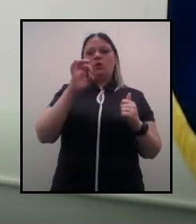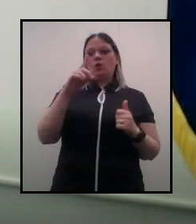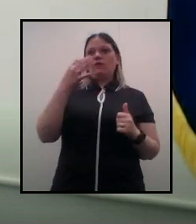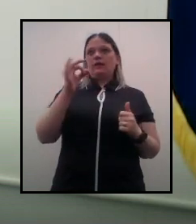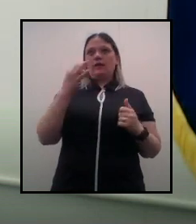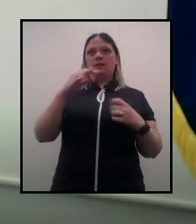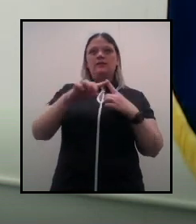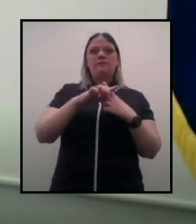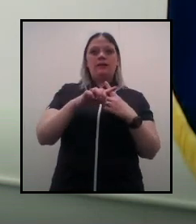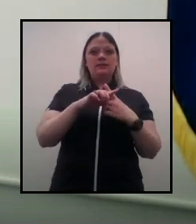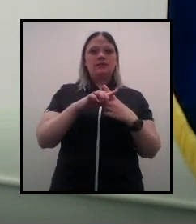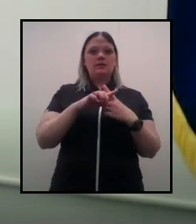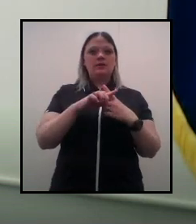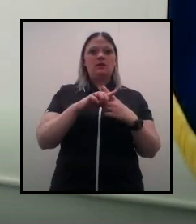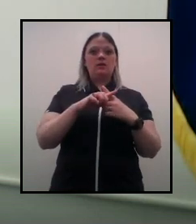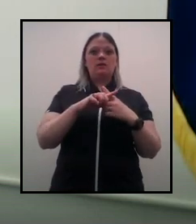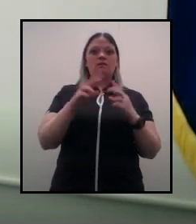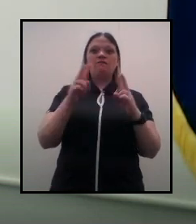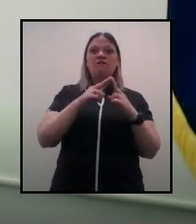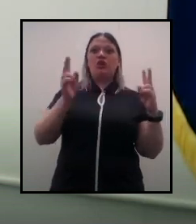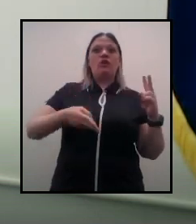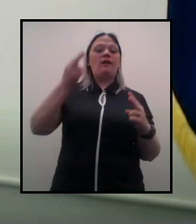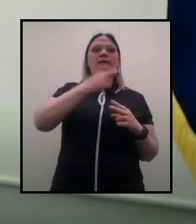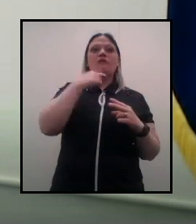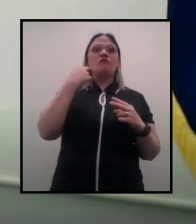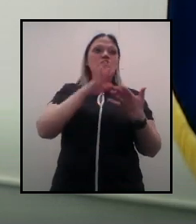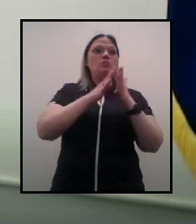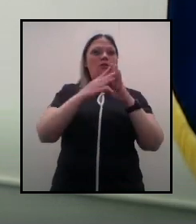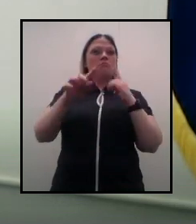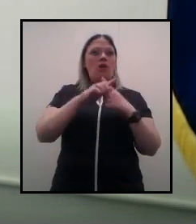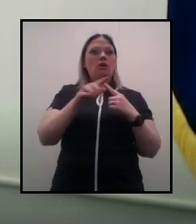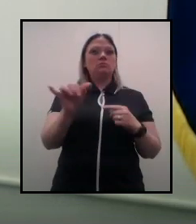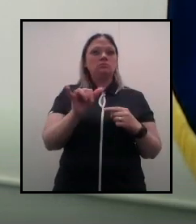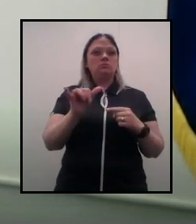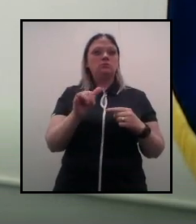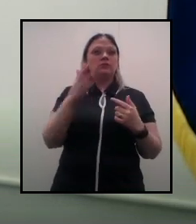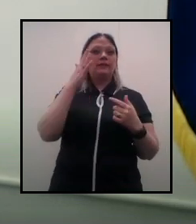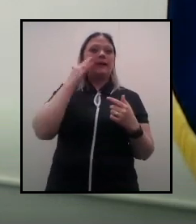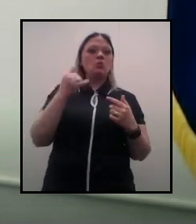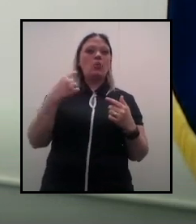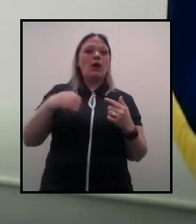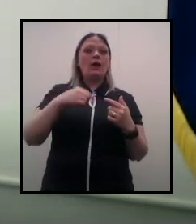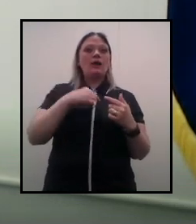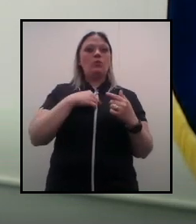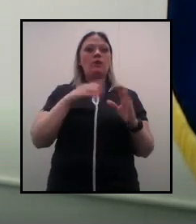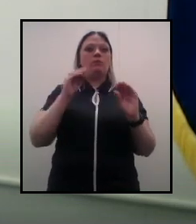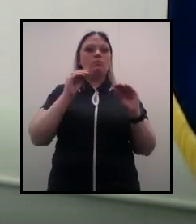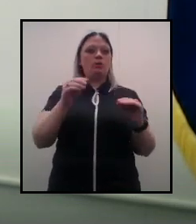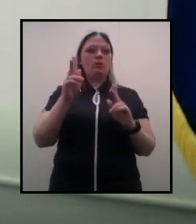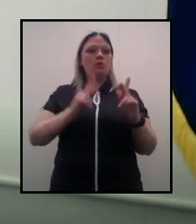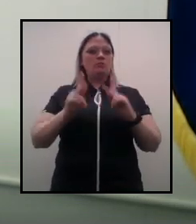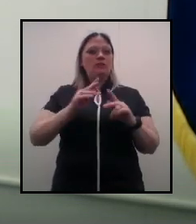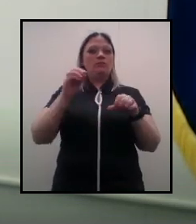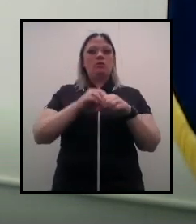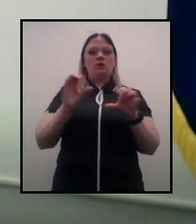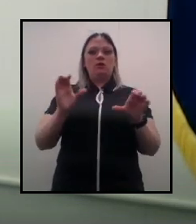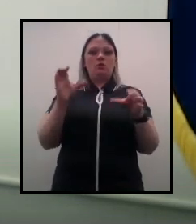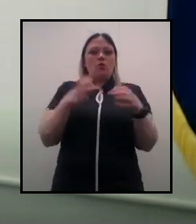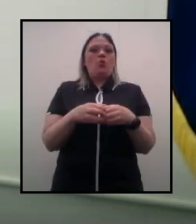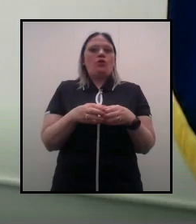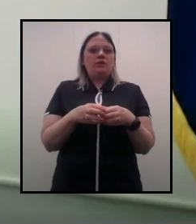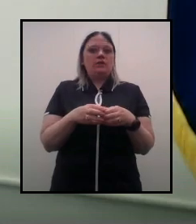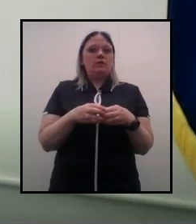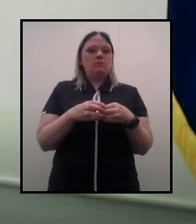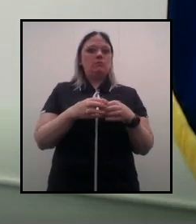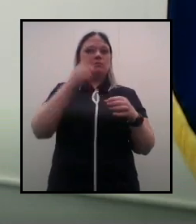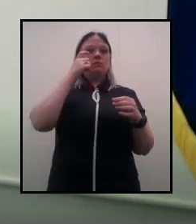COVID-19 positive are at very high risk of becoming positive. That's why we put those individuals into quarantine, because we know